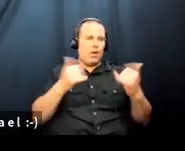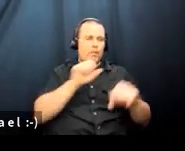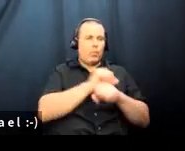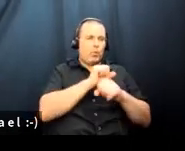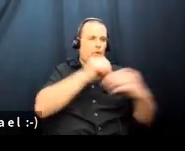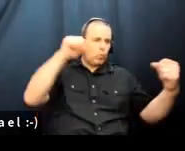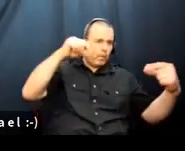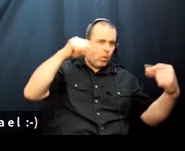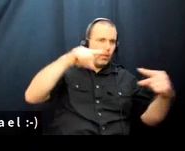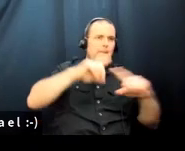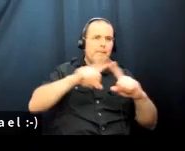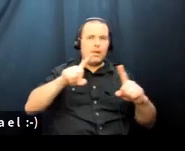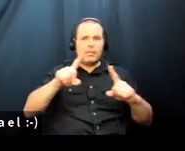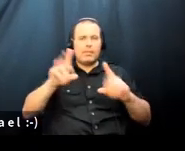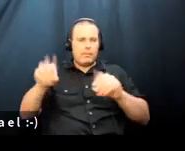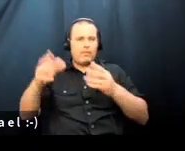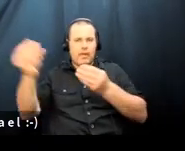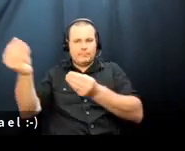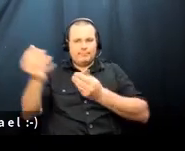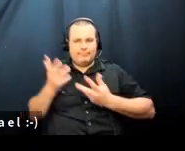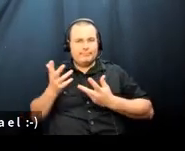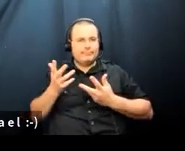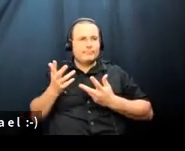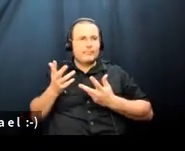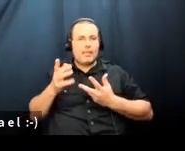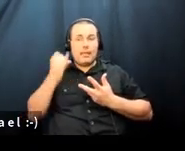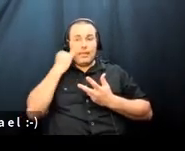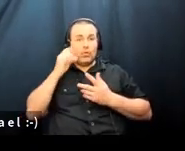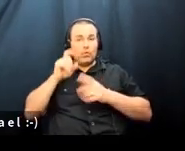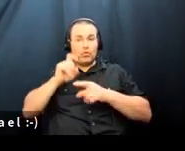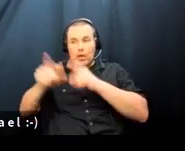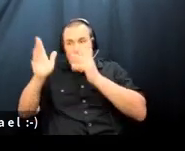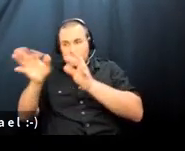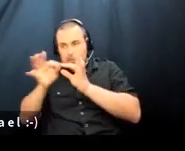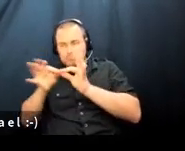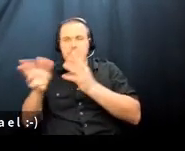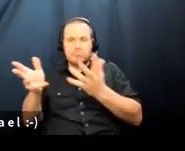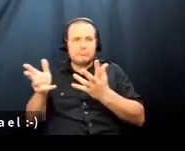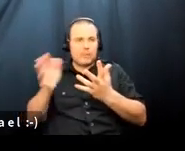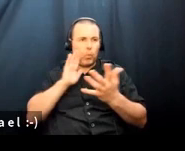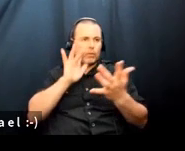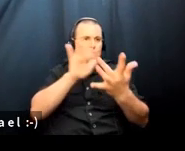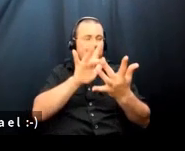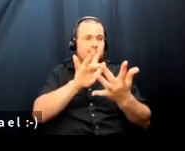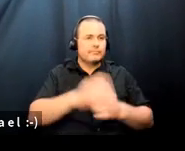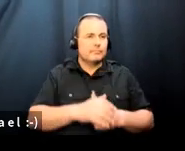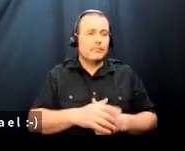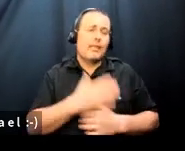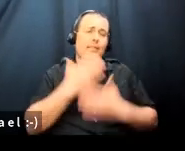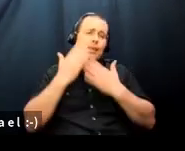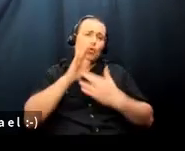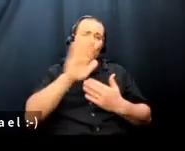get notices that people have called. So thank you for your kind attention. I'll take any questions anybody